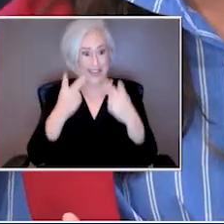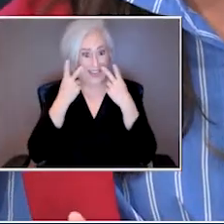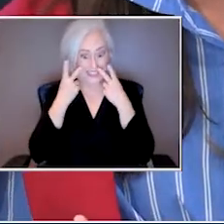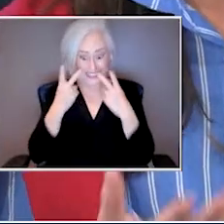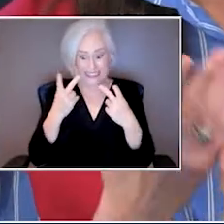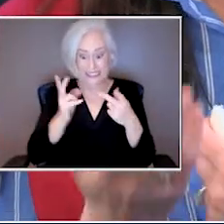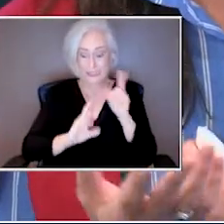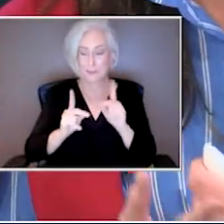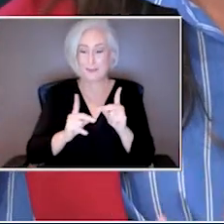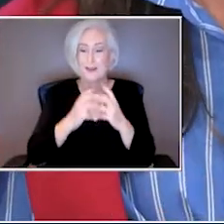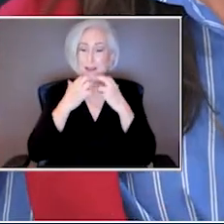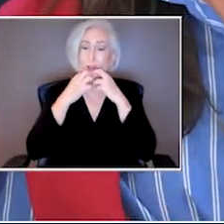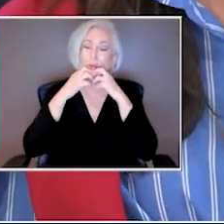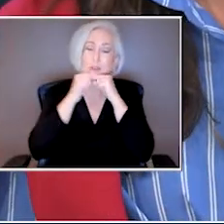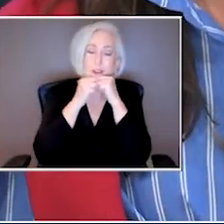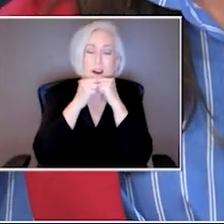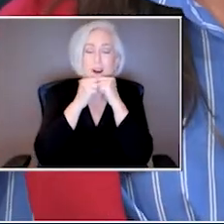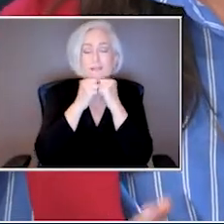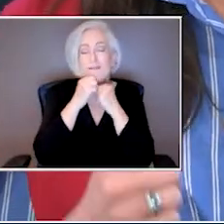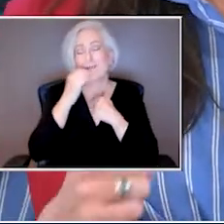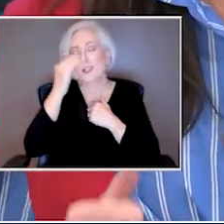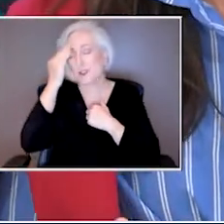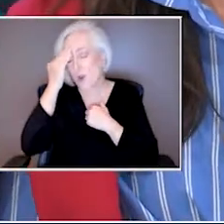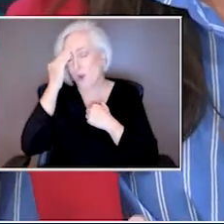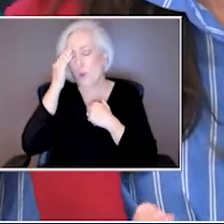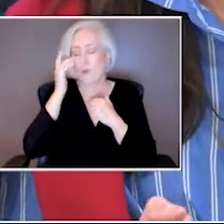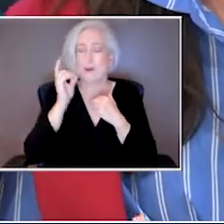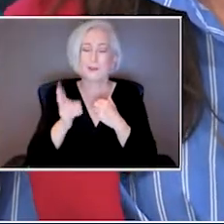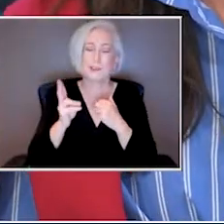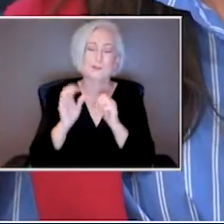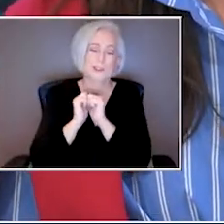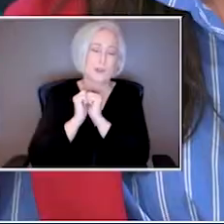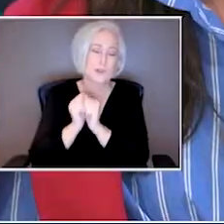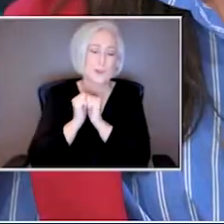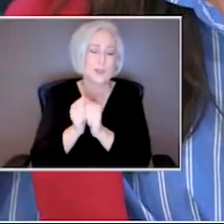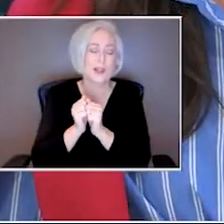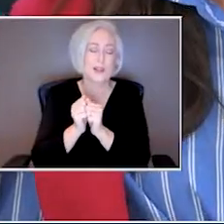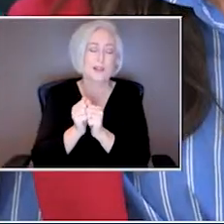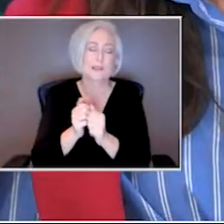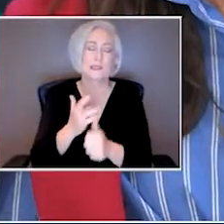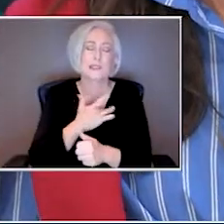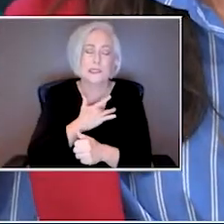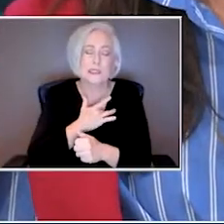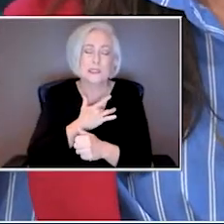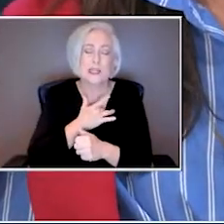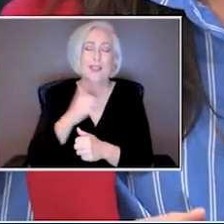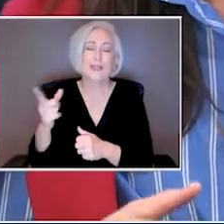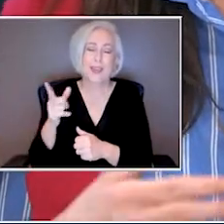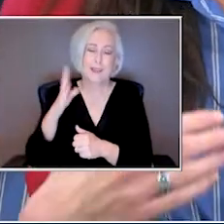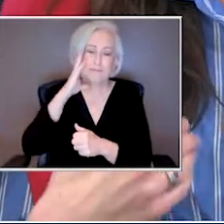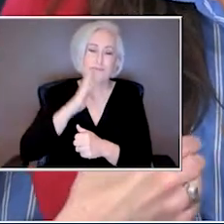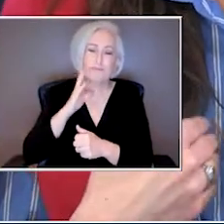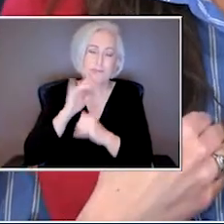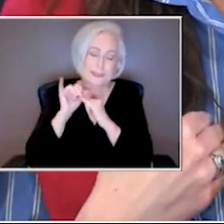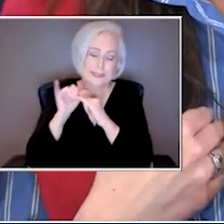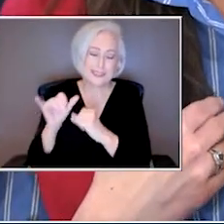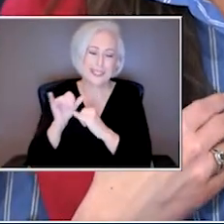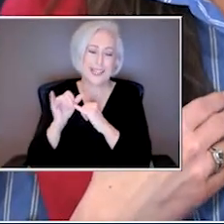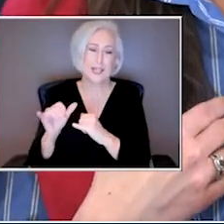and that you love and you have a history with, it's really hard to know, like, oh, they're going to be up against this too. But it was